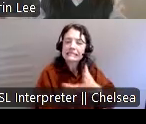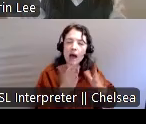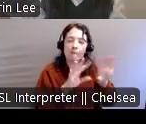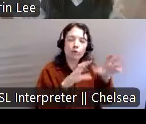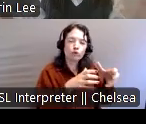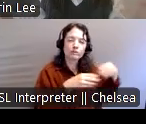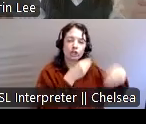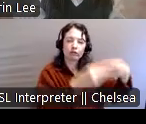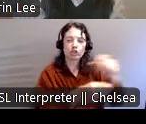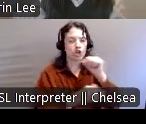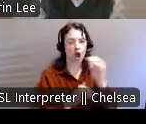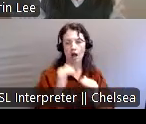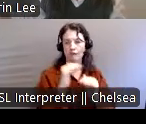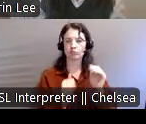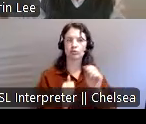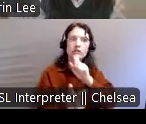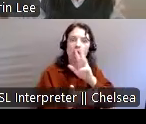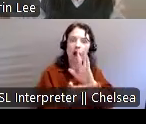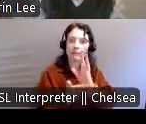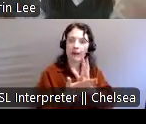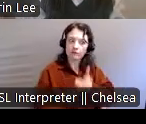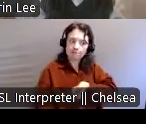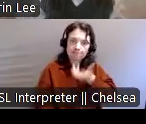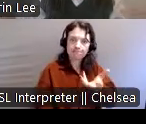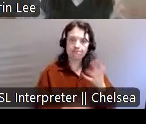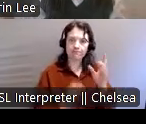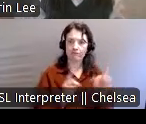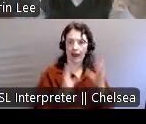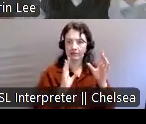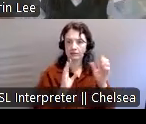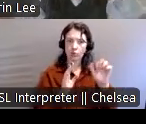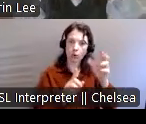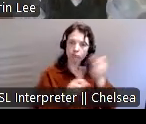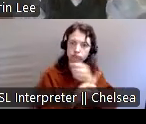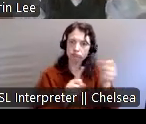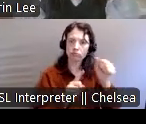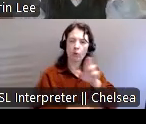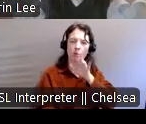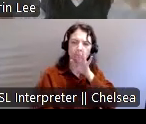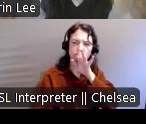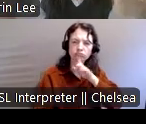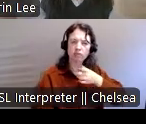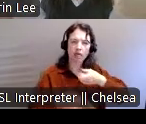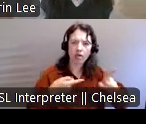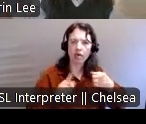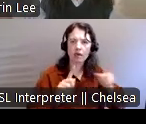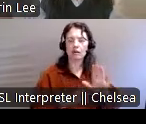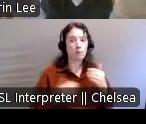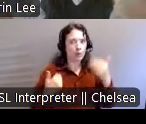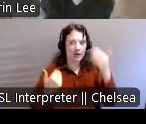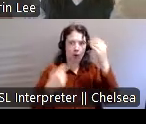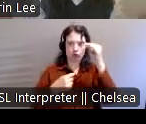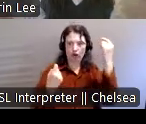violence and intimate partners is something that we still don't hear that much about, but we know that there is trauma and that people carry that